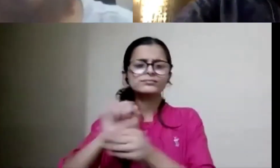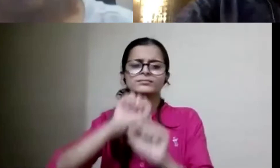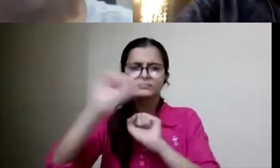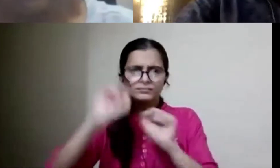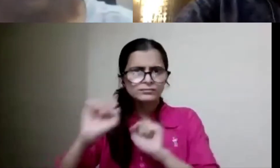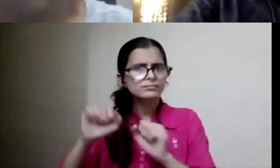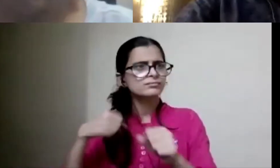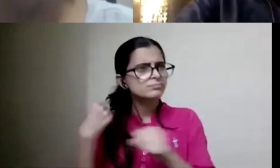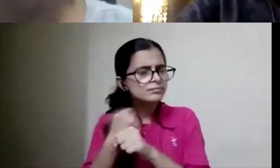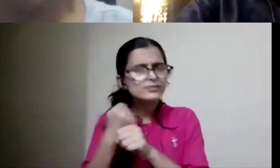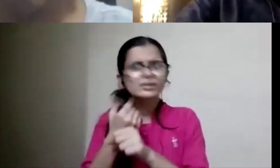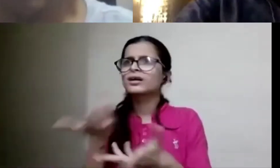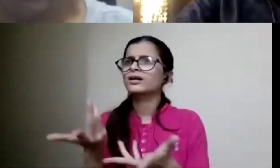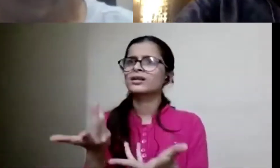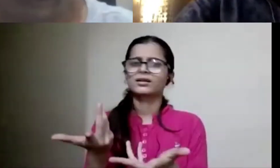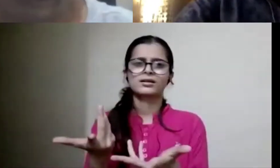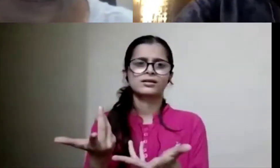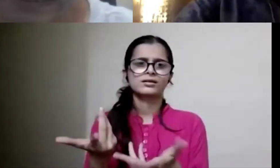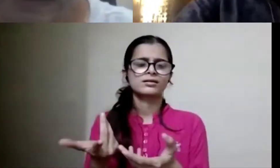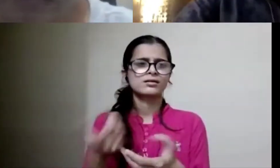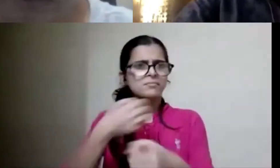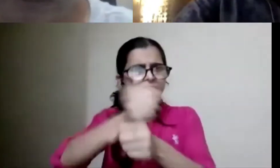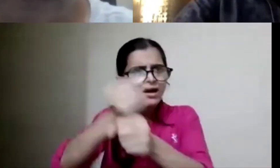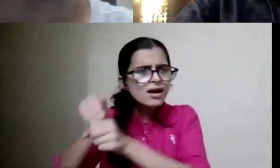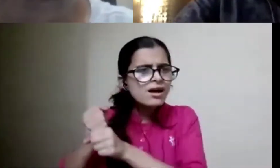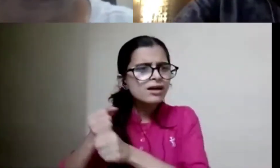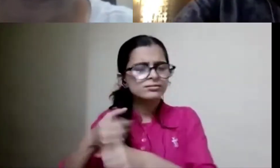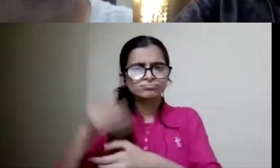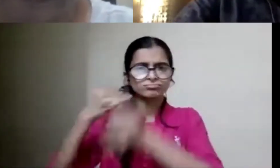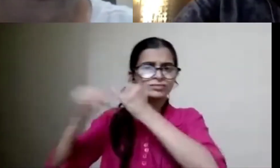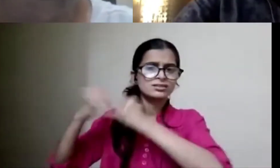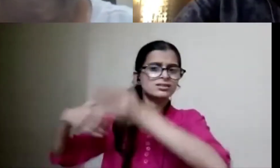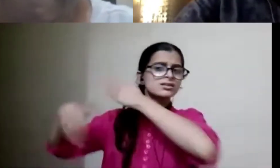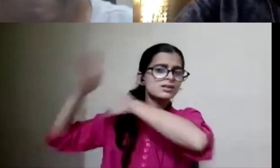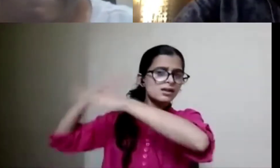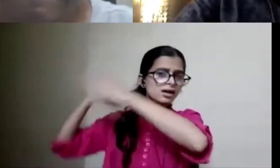had to sort of like, you know, make a hasty retreat.